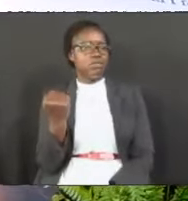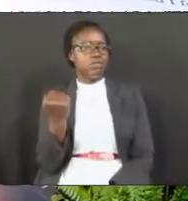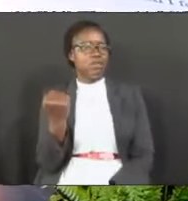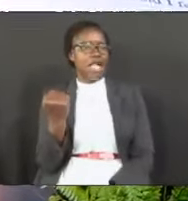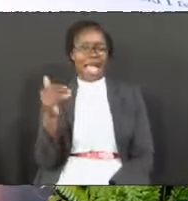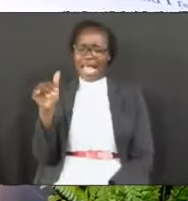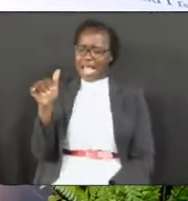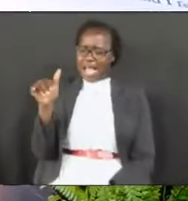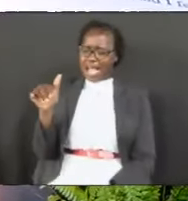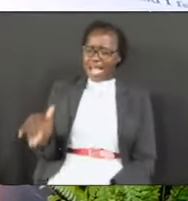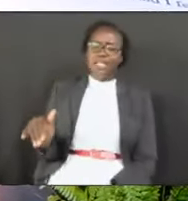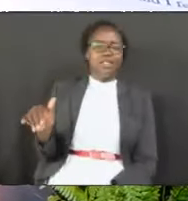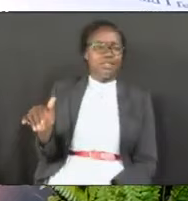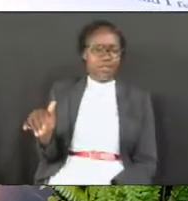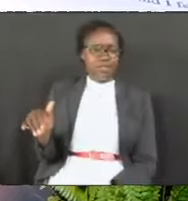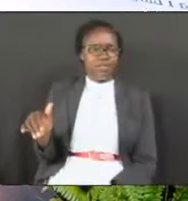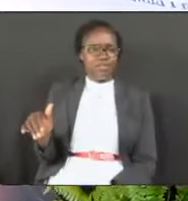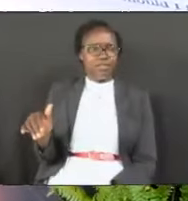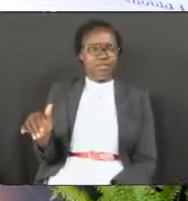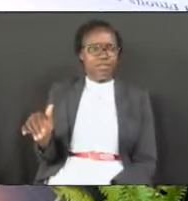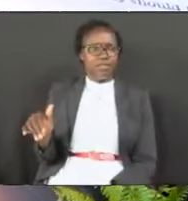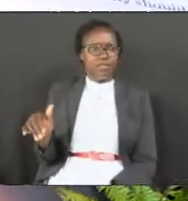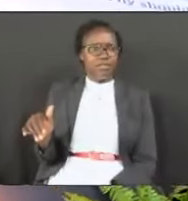early in the morning. Can you say amen?